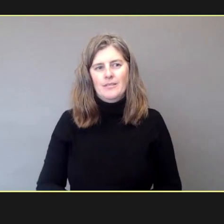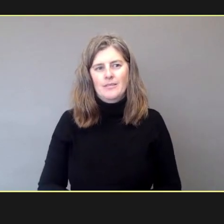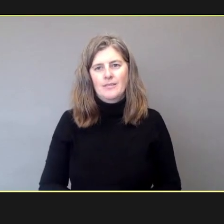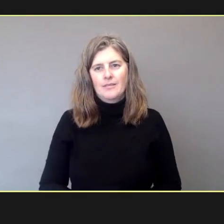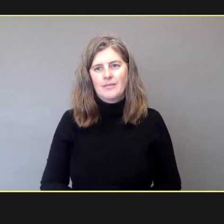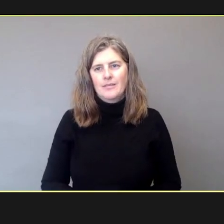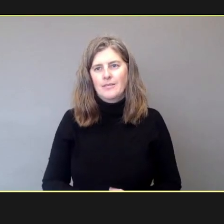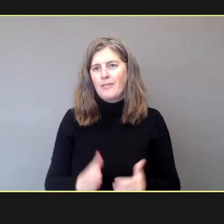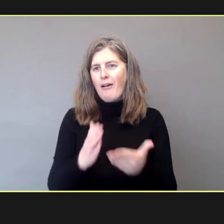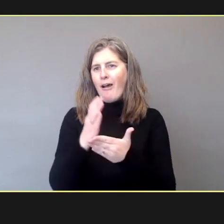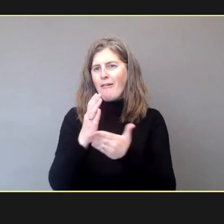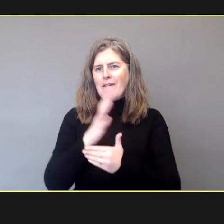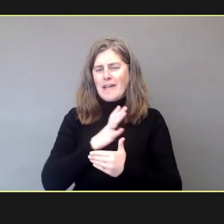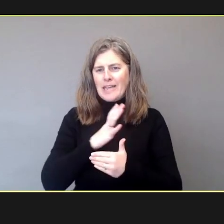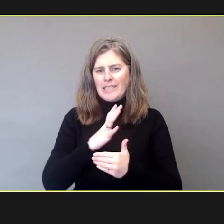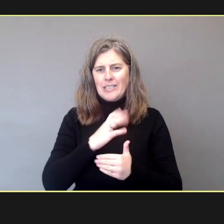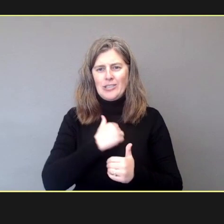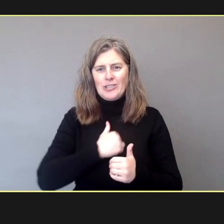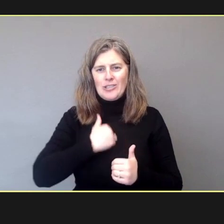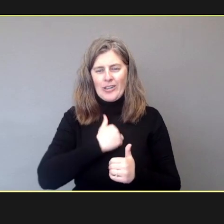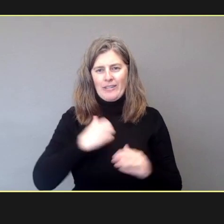Sorry, I'm on two computers. Let me